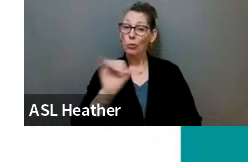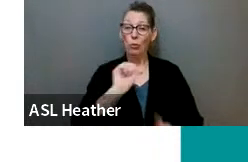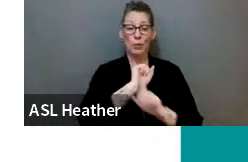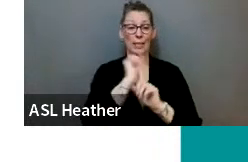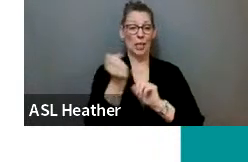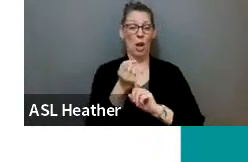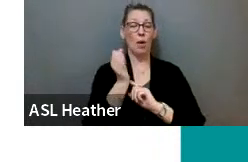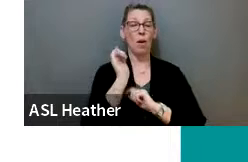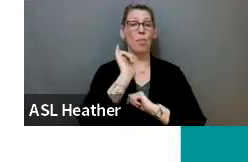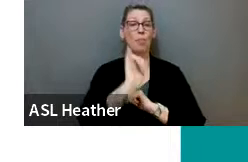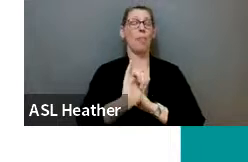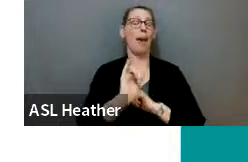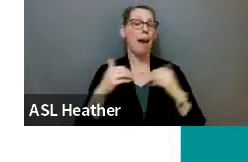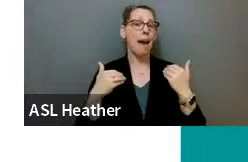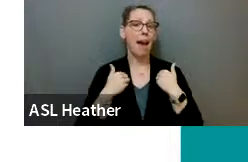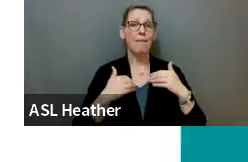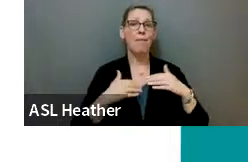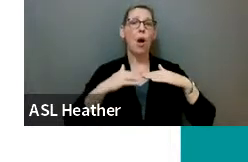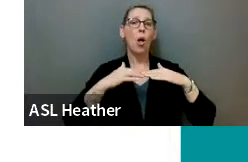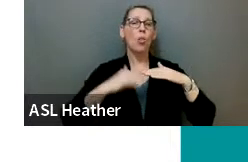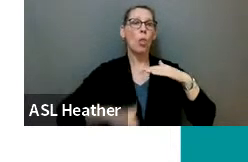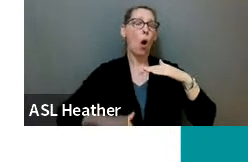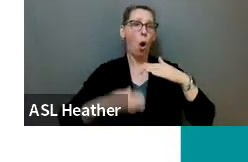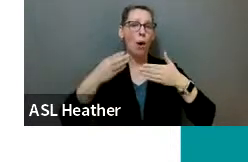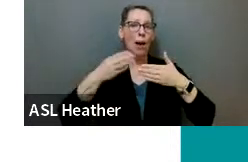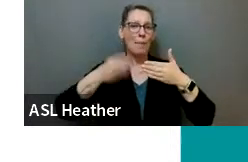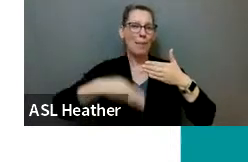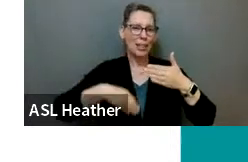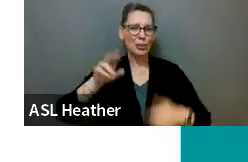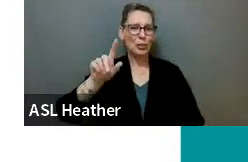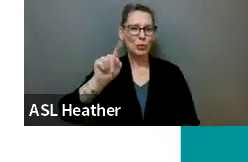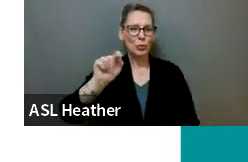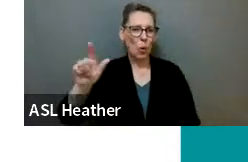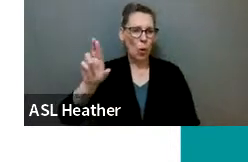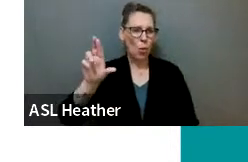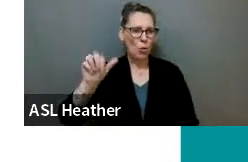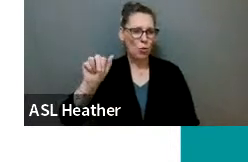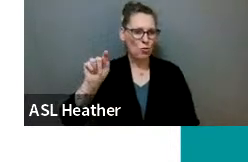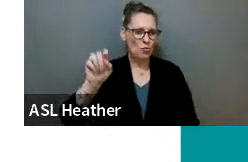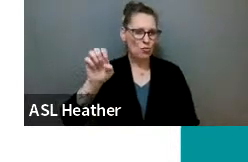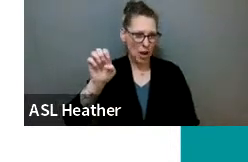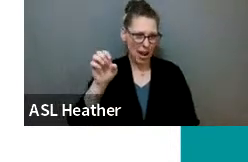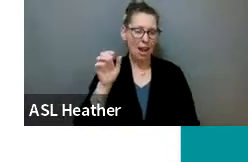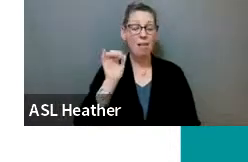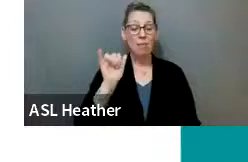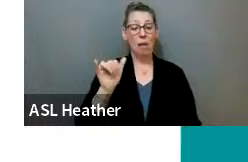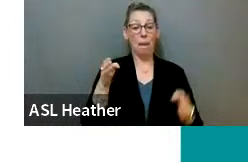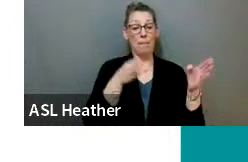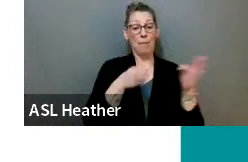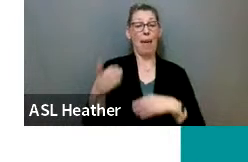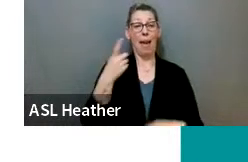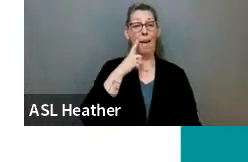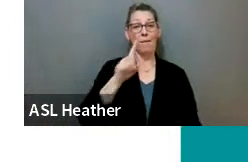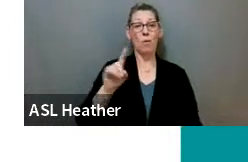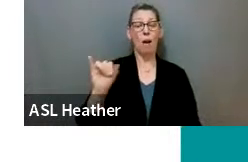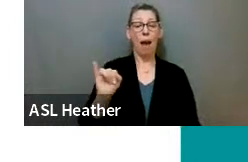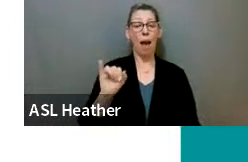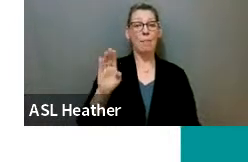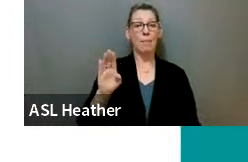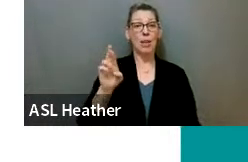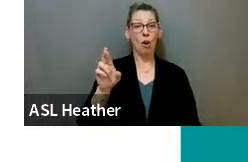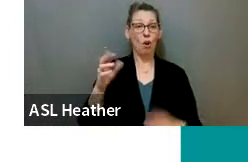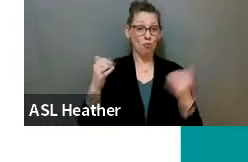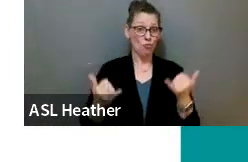a lower pre-completion tolling rate. So I don't think I covered this in the earlier slides. The plan for IBR right now is